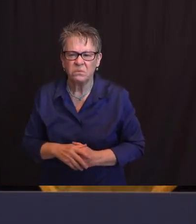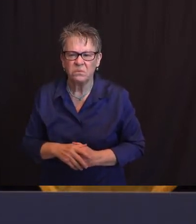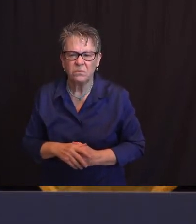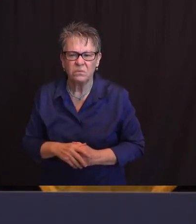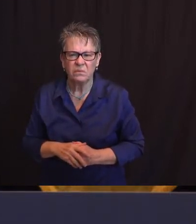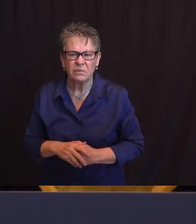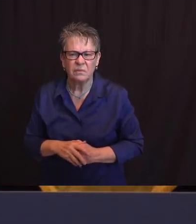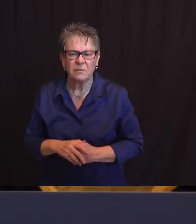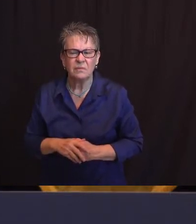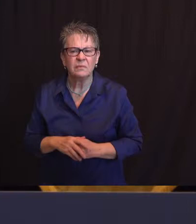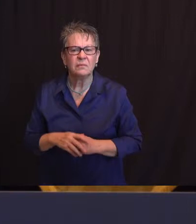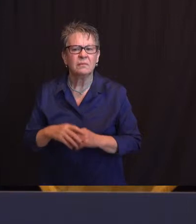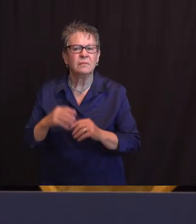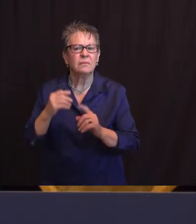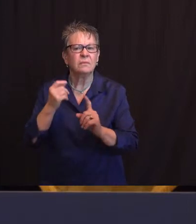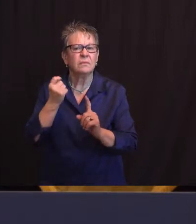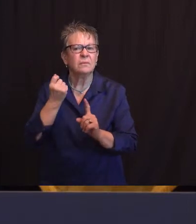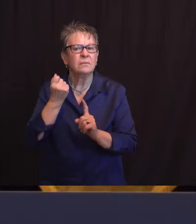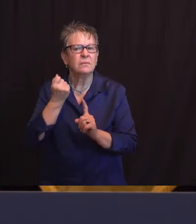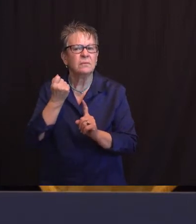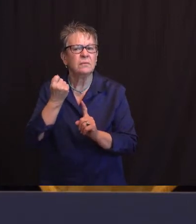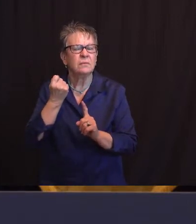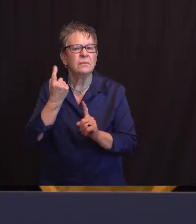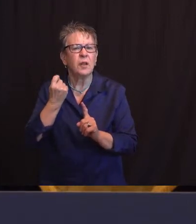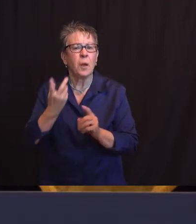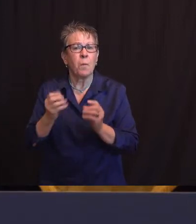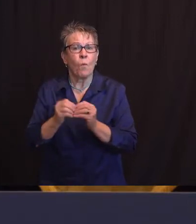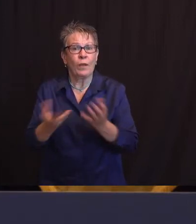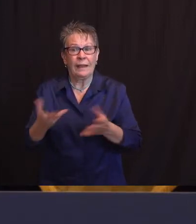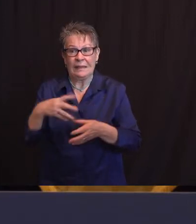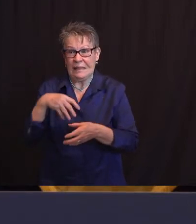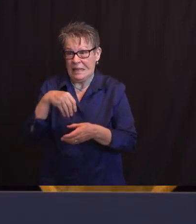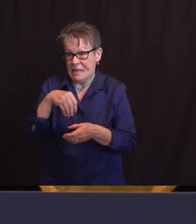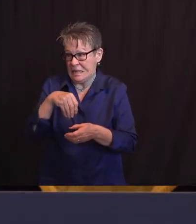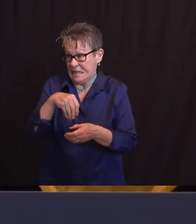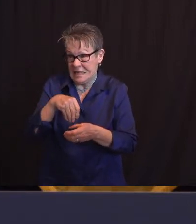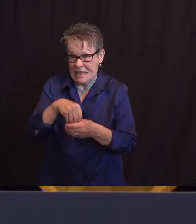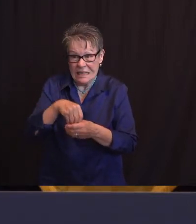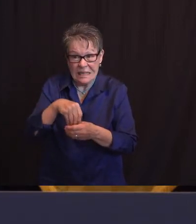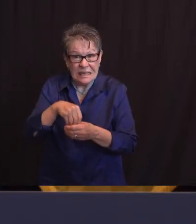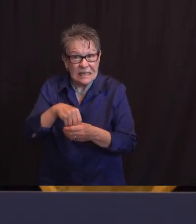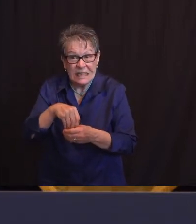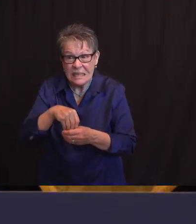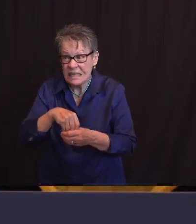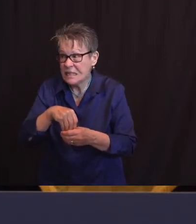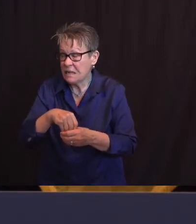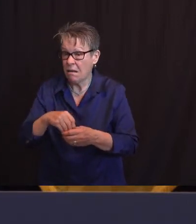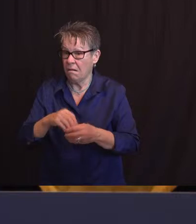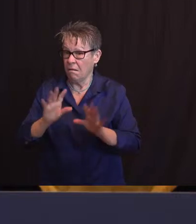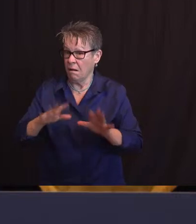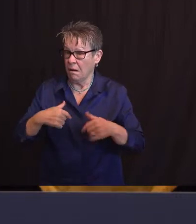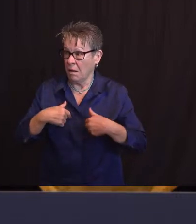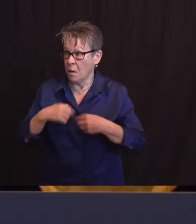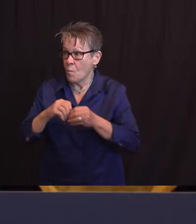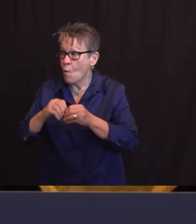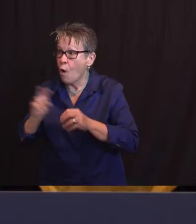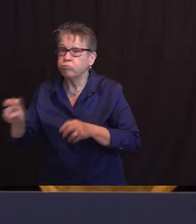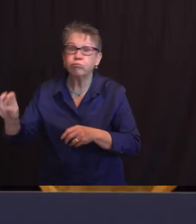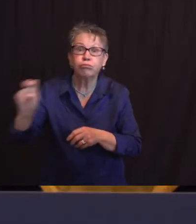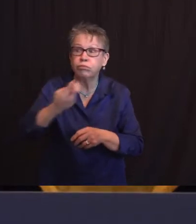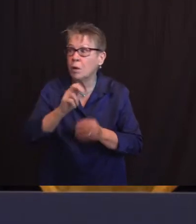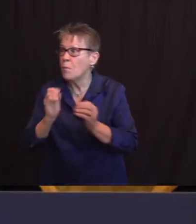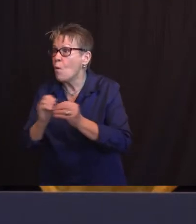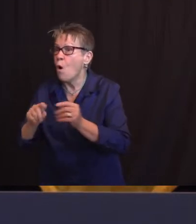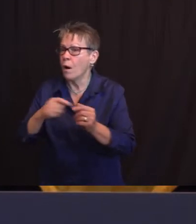indoor entertainment, whatever it might be, you run a higher risk of getting COVID as opposed to someone who has